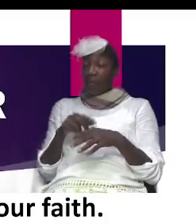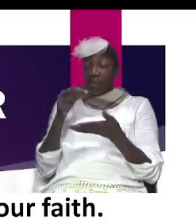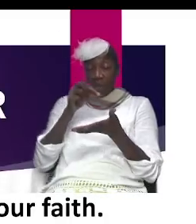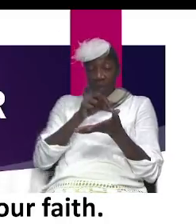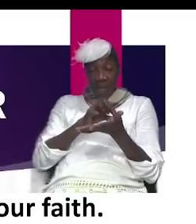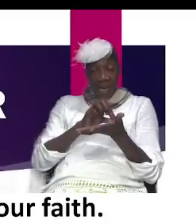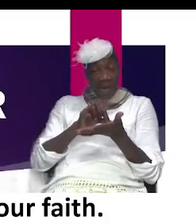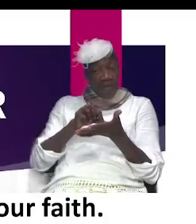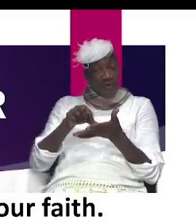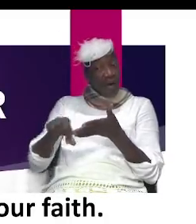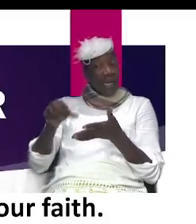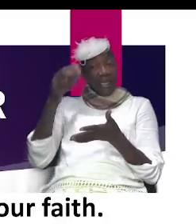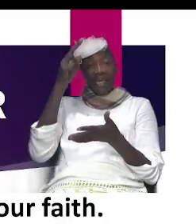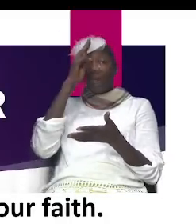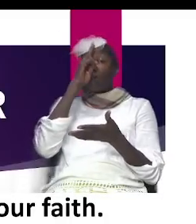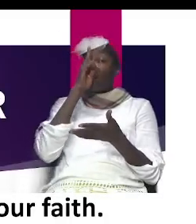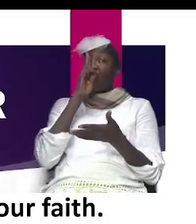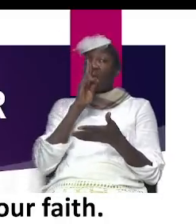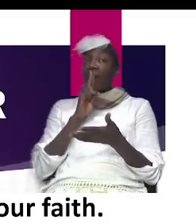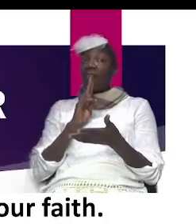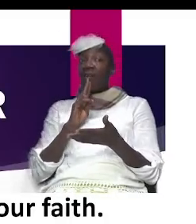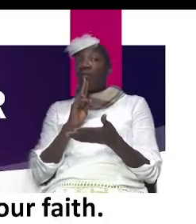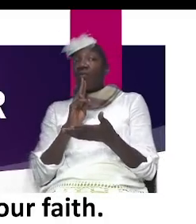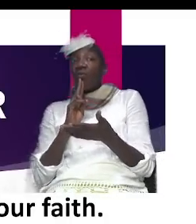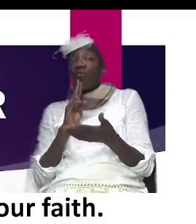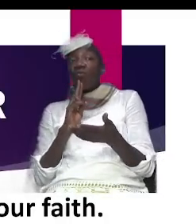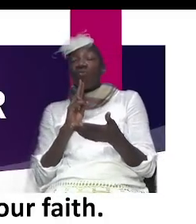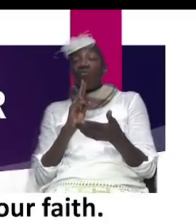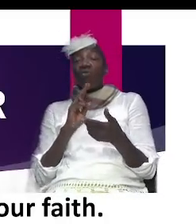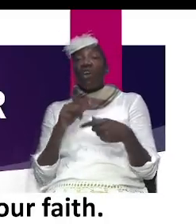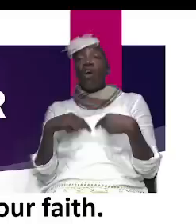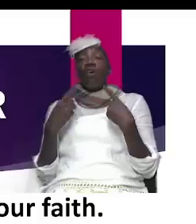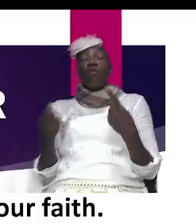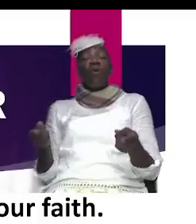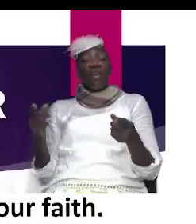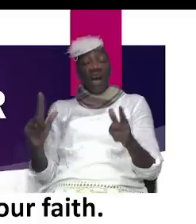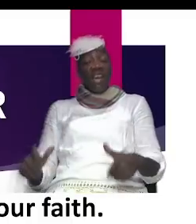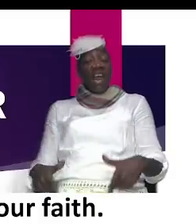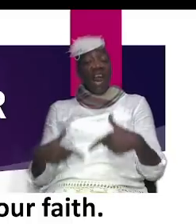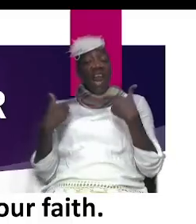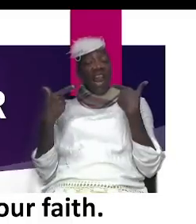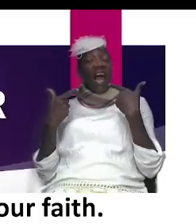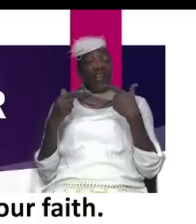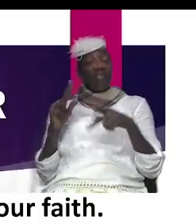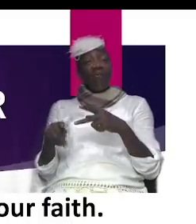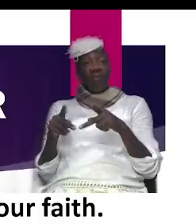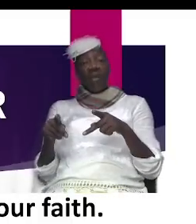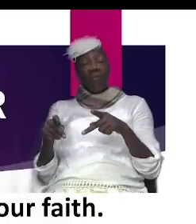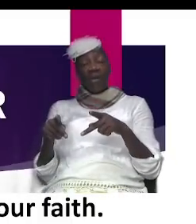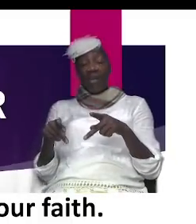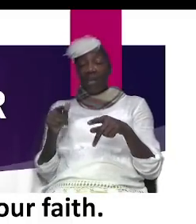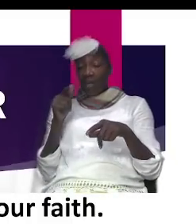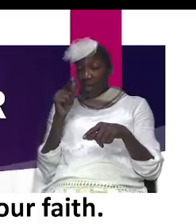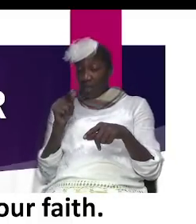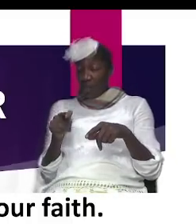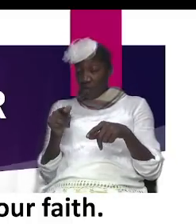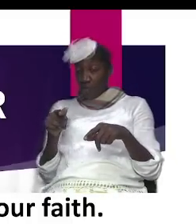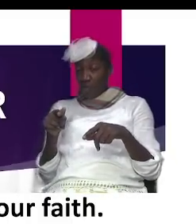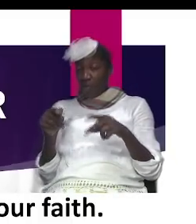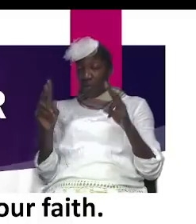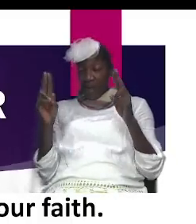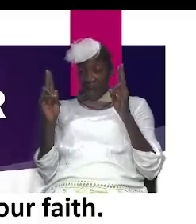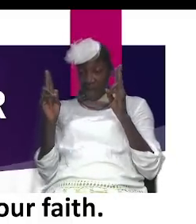was literally going on in the lives of those folks, you would be very,